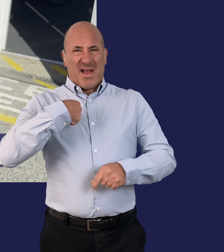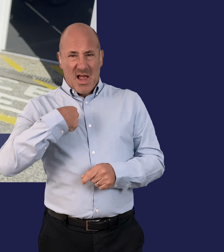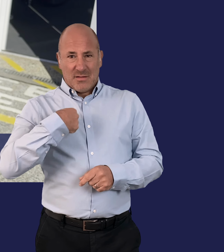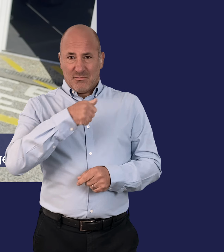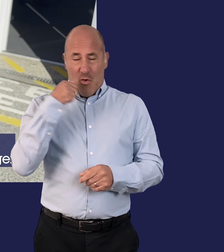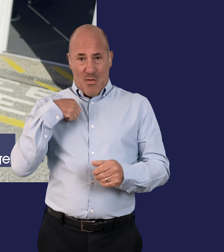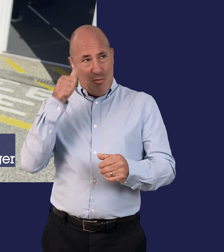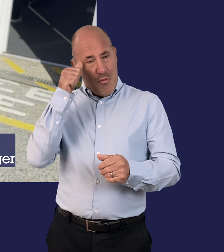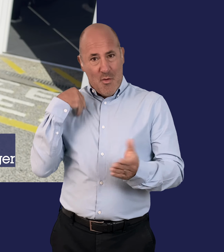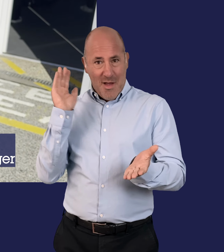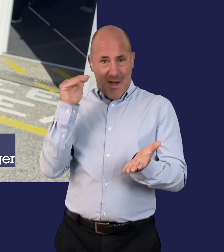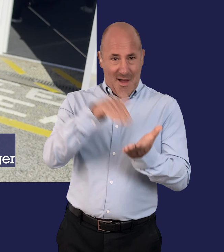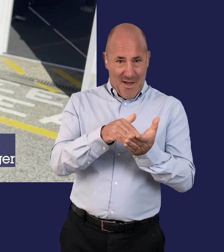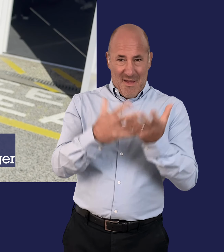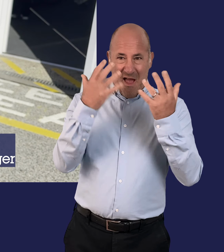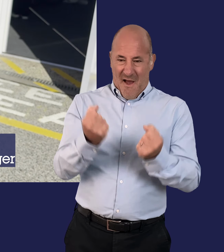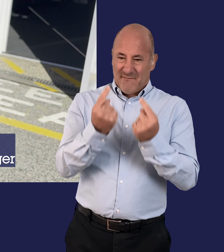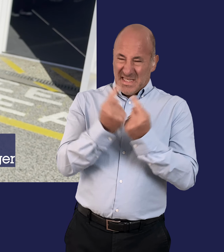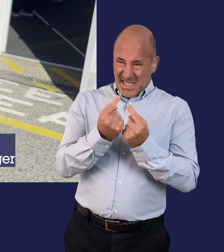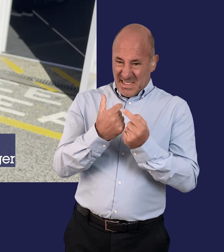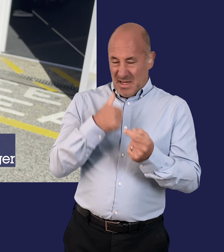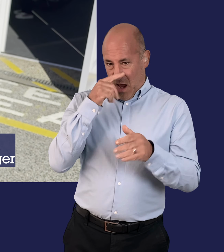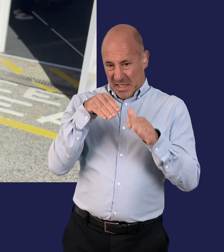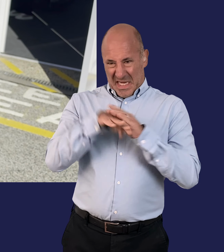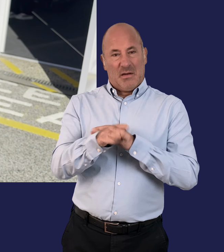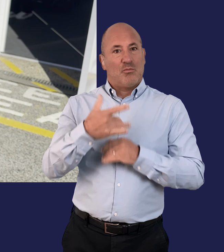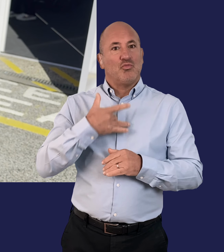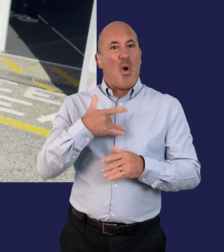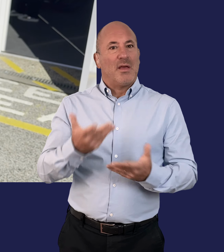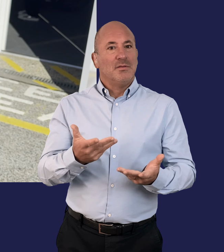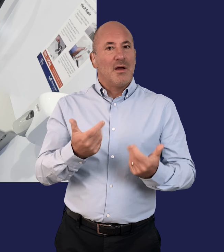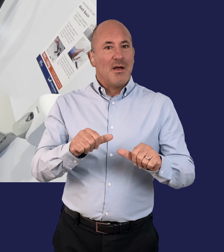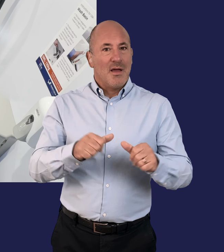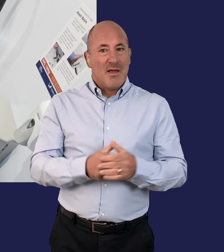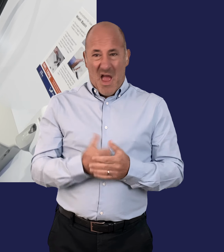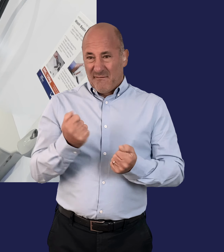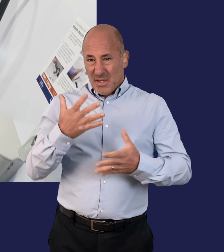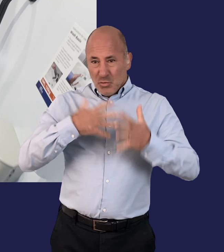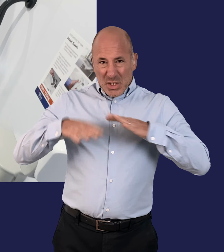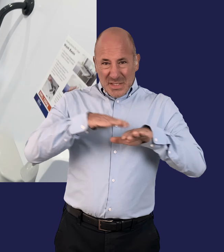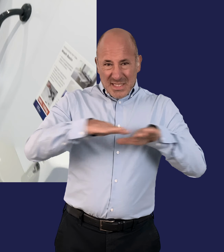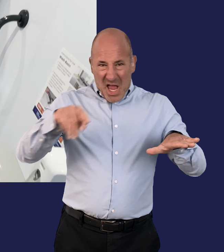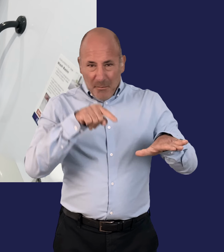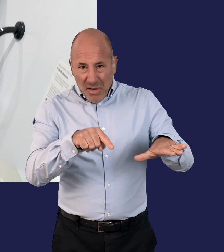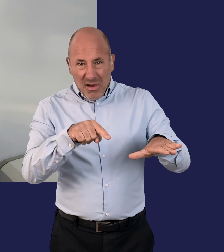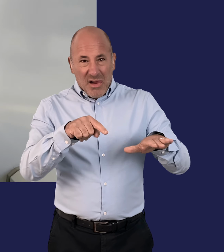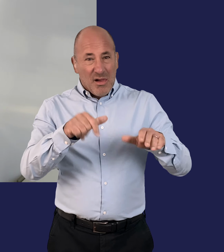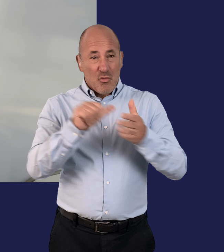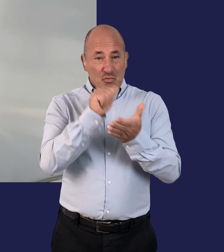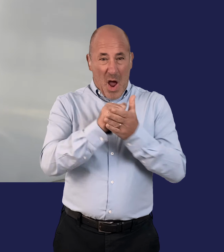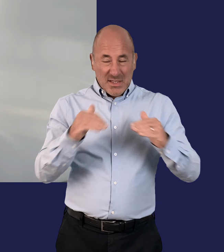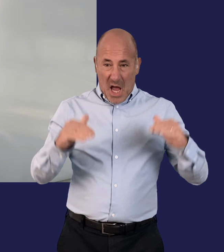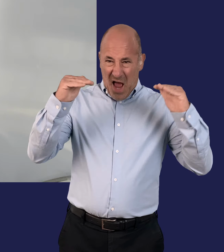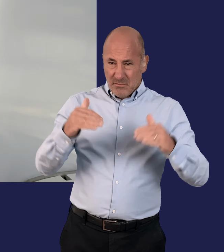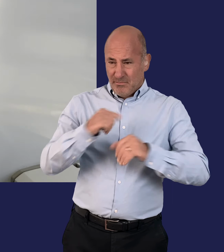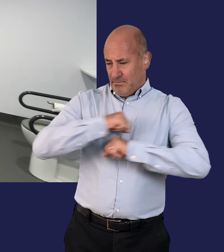it's nice to know when you get to your destination that there's a facility that you can use. There's a changing table, a basin